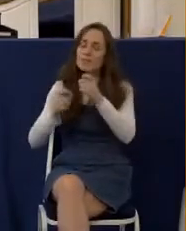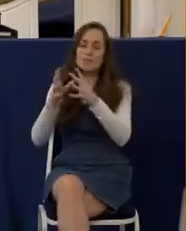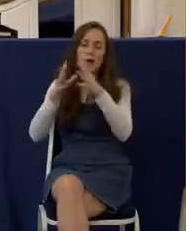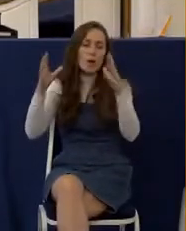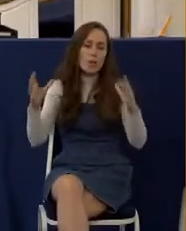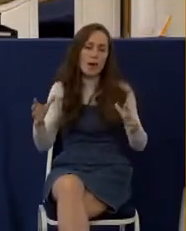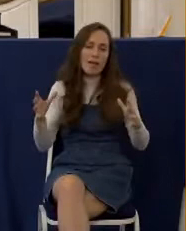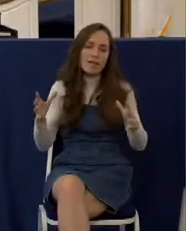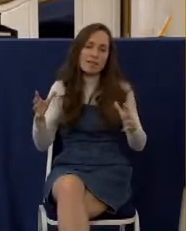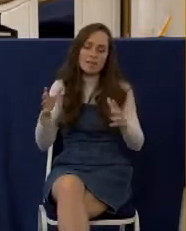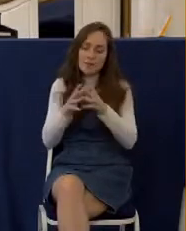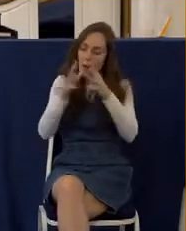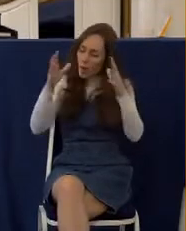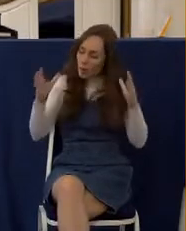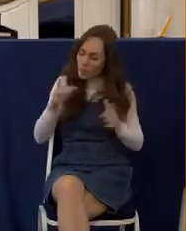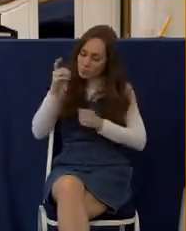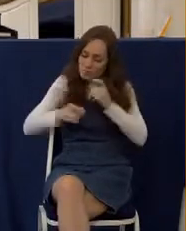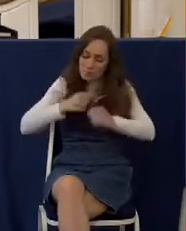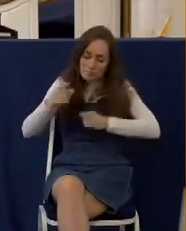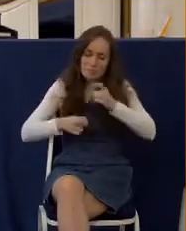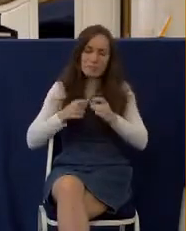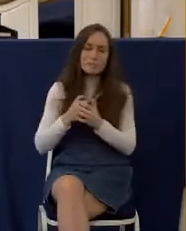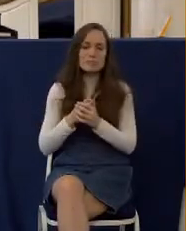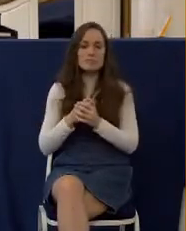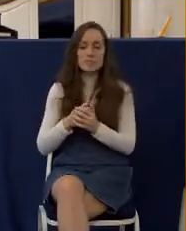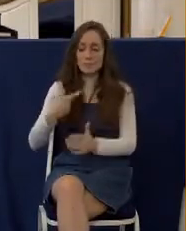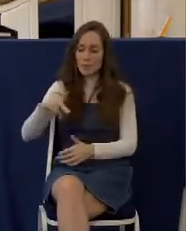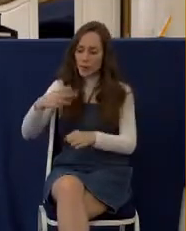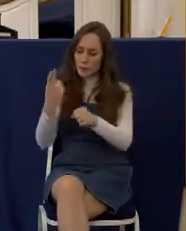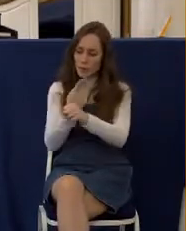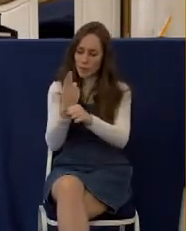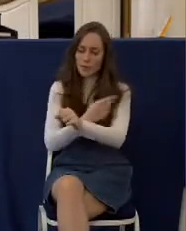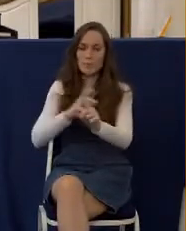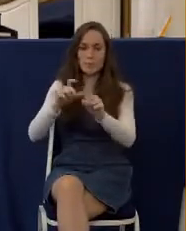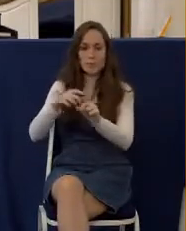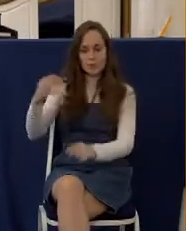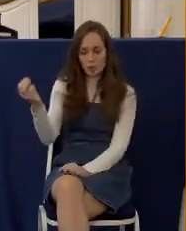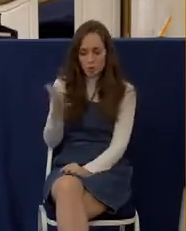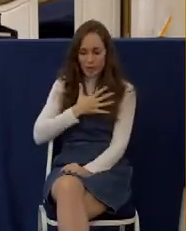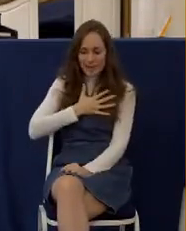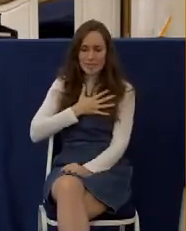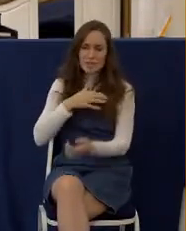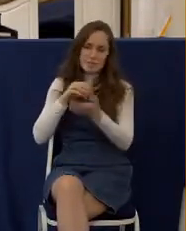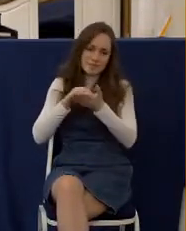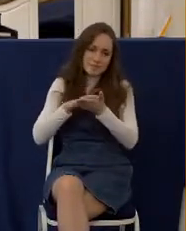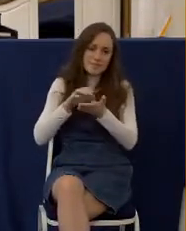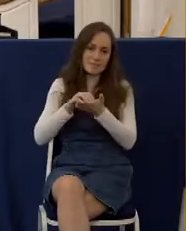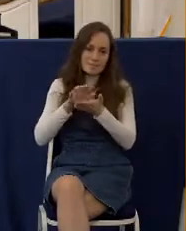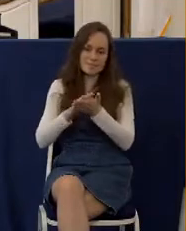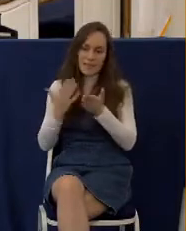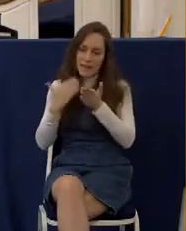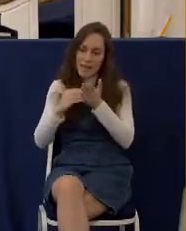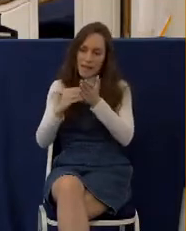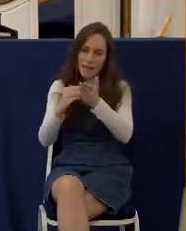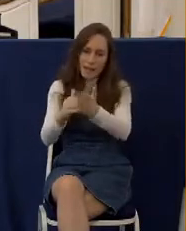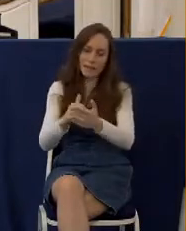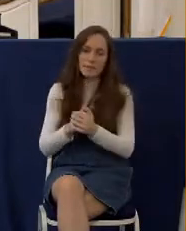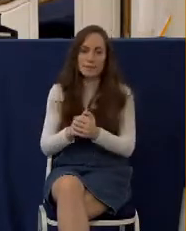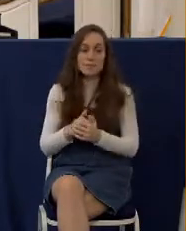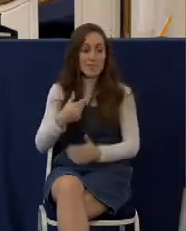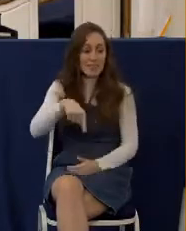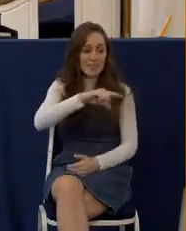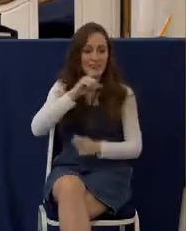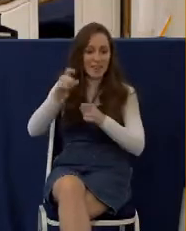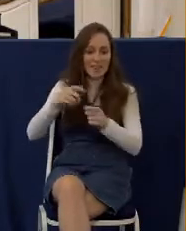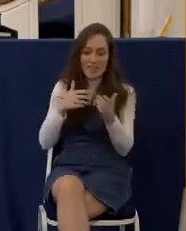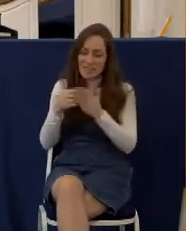so generous. And again, Paul uses the word grace over and over again. They gave in spite of their circumstances. Look at